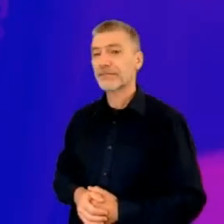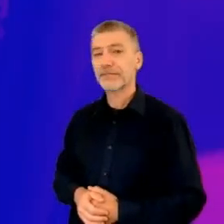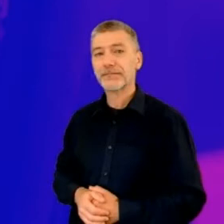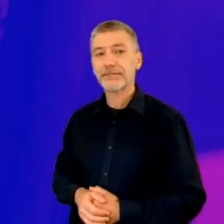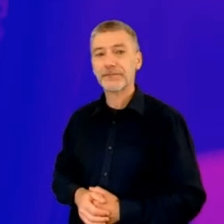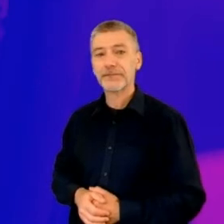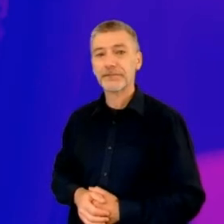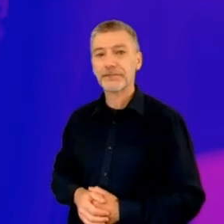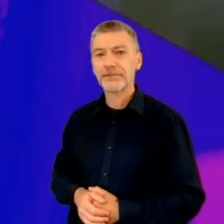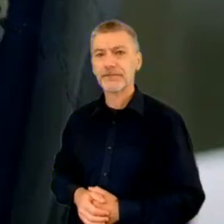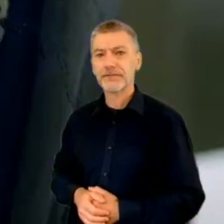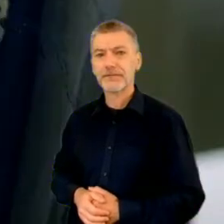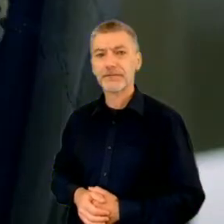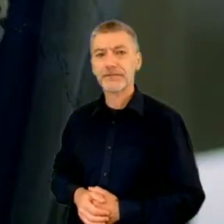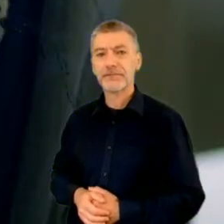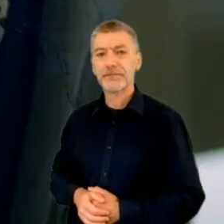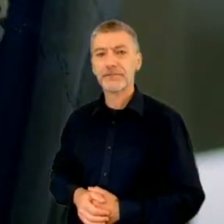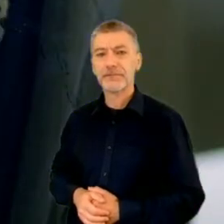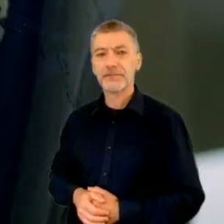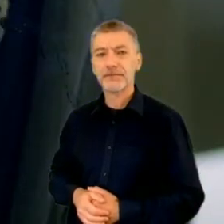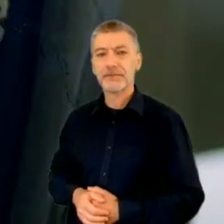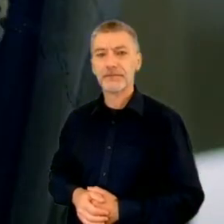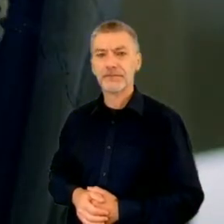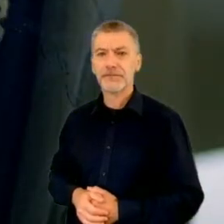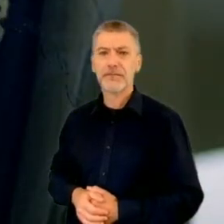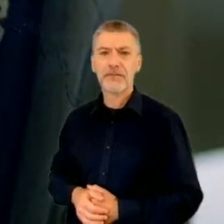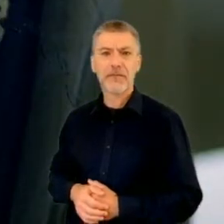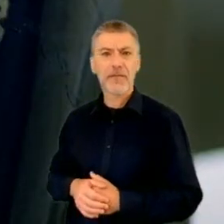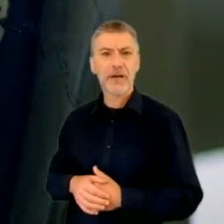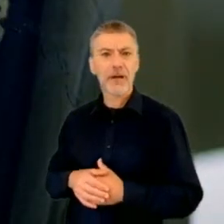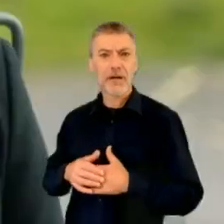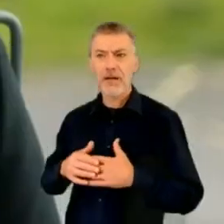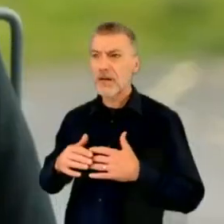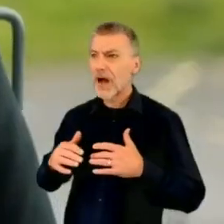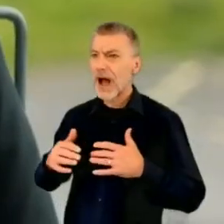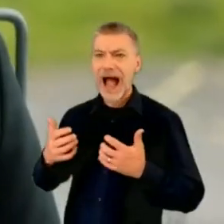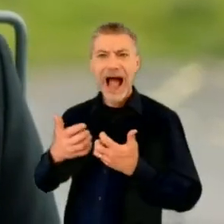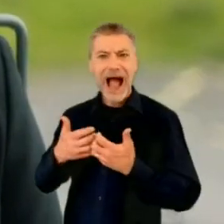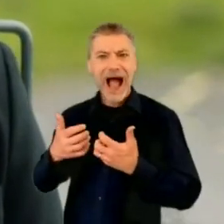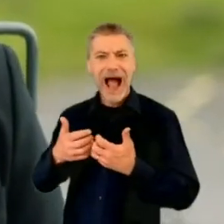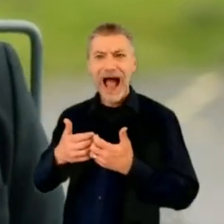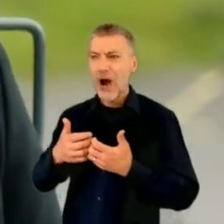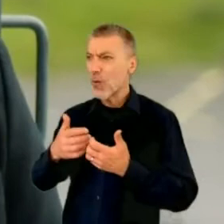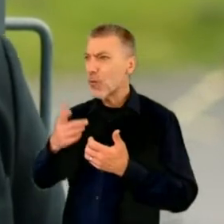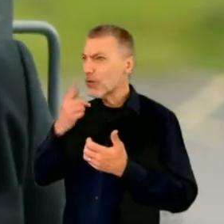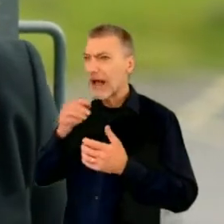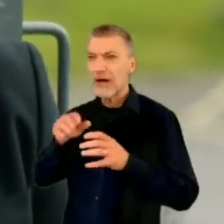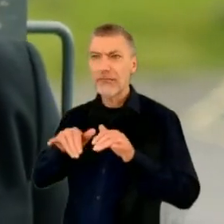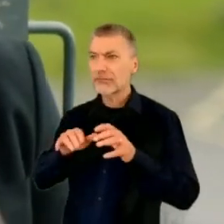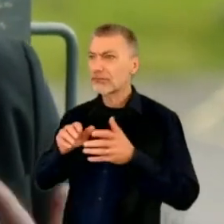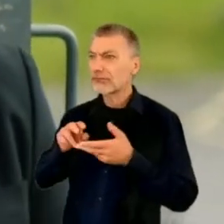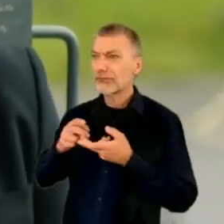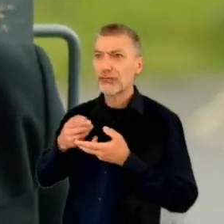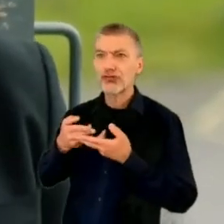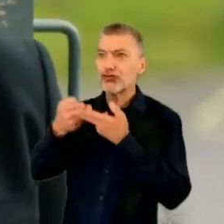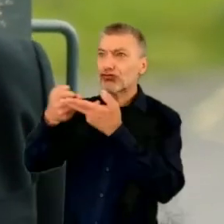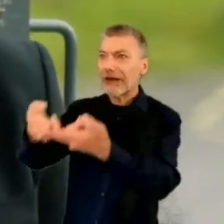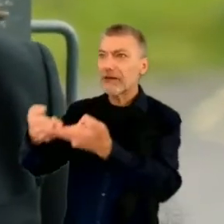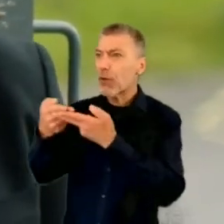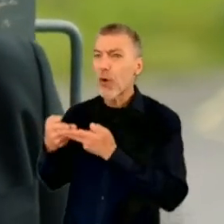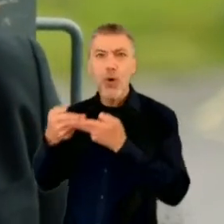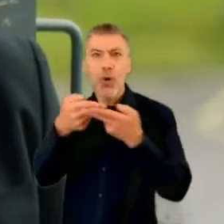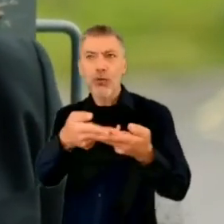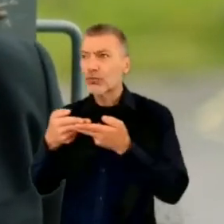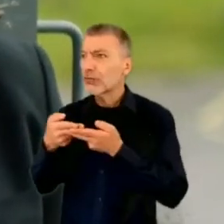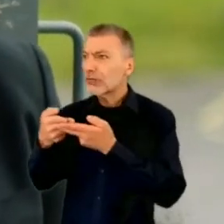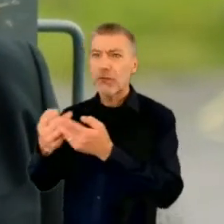Social connections and movement of goods and technology and people that we can do through flying is fantastic, and we have to find a way to decarbonise that but